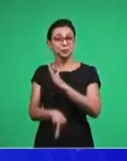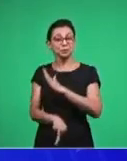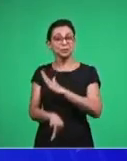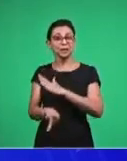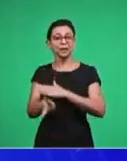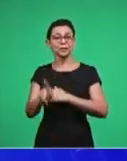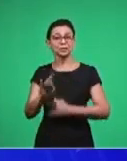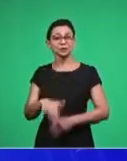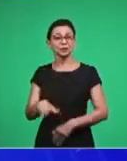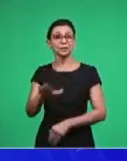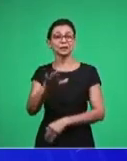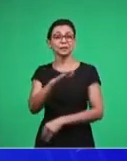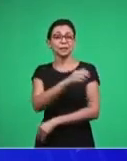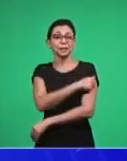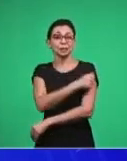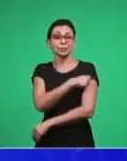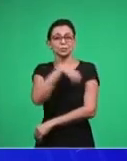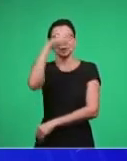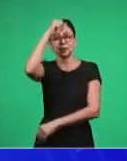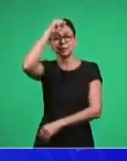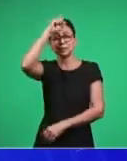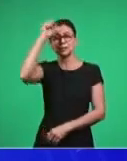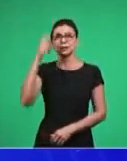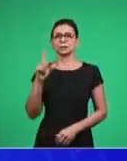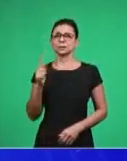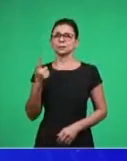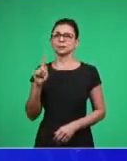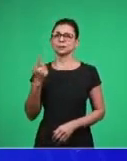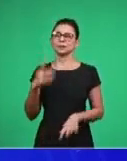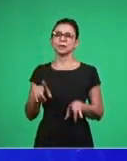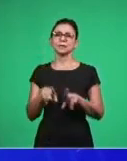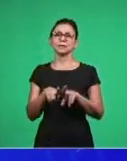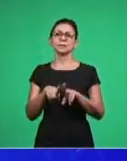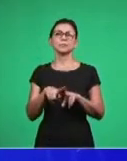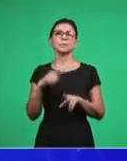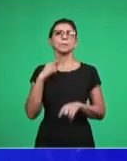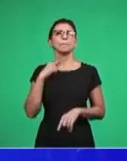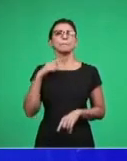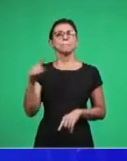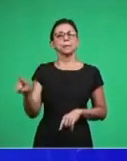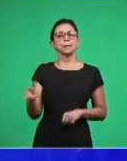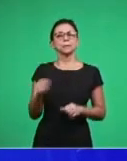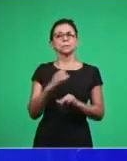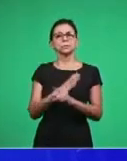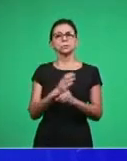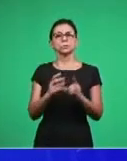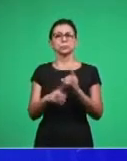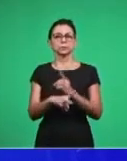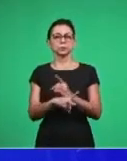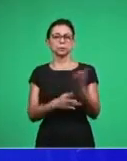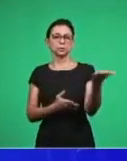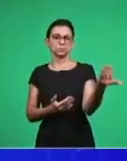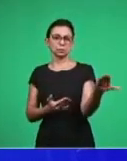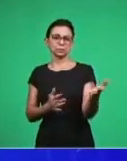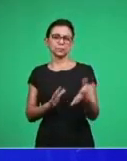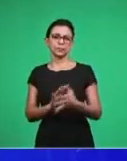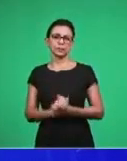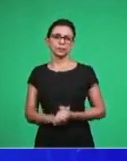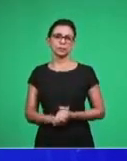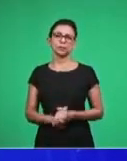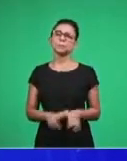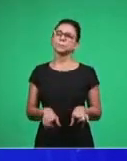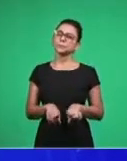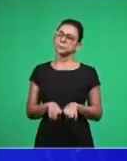there. Also in churches in Goiânia. We've had vigils with our